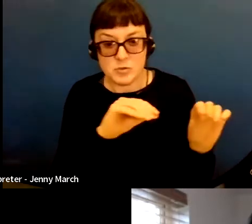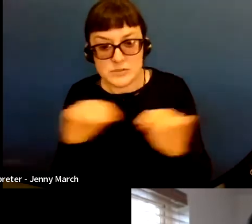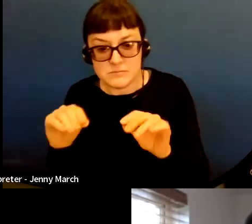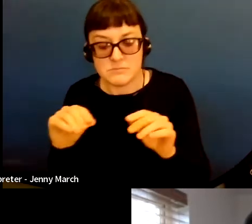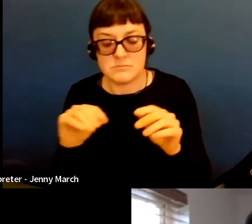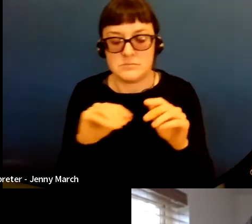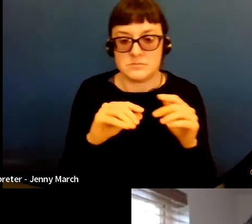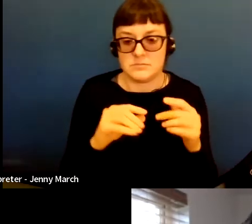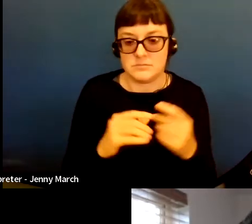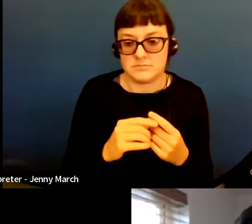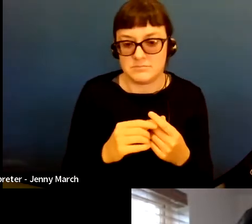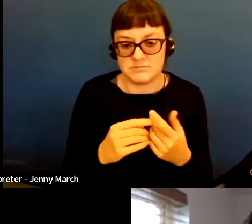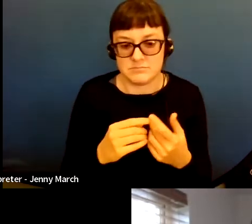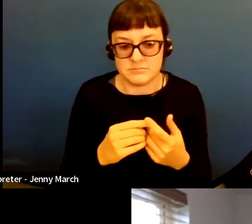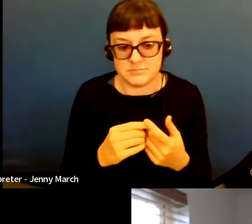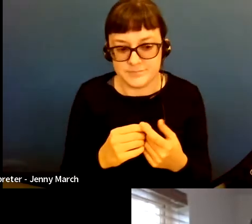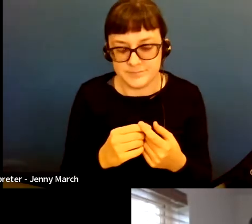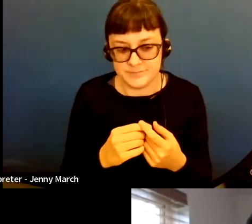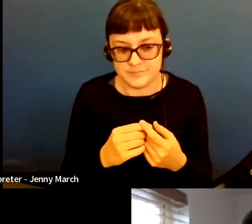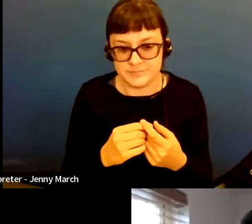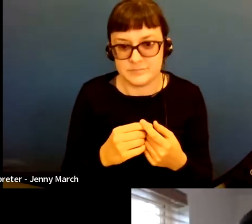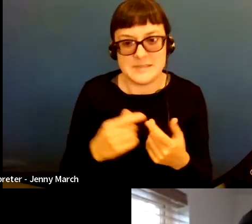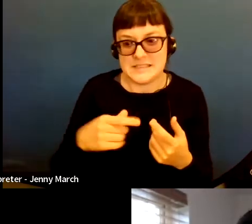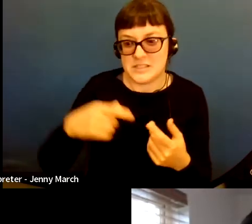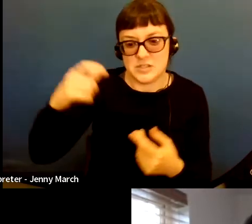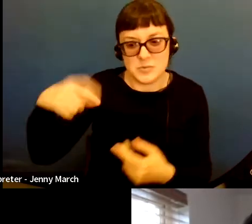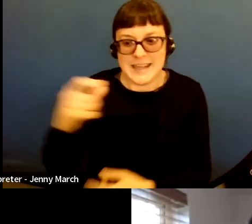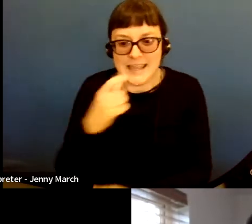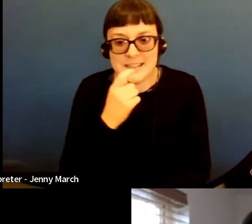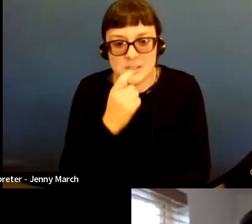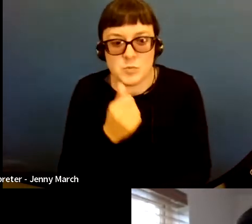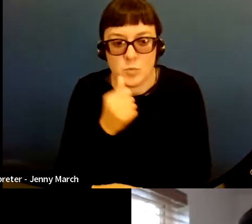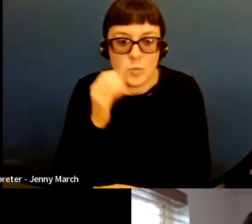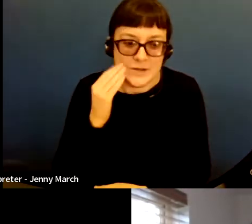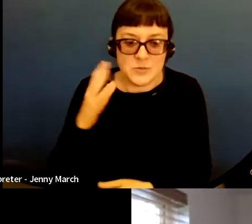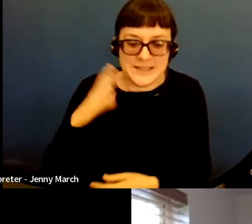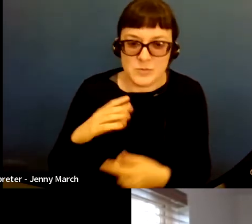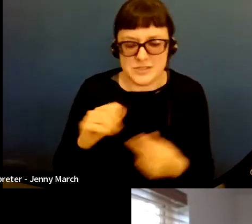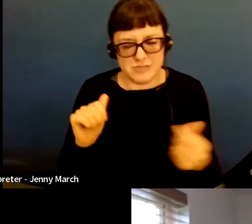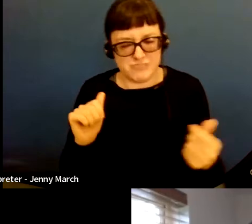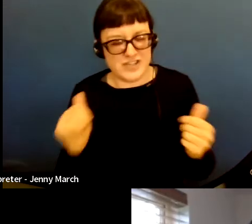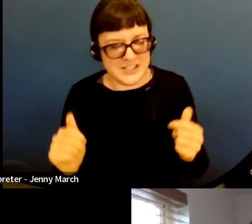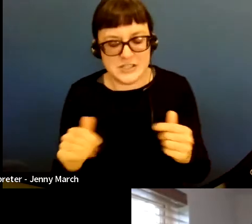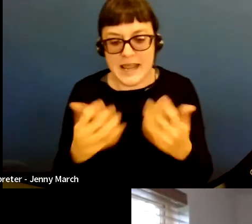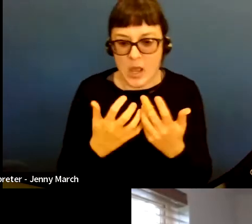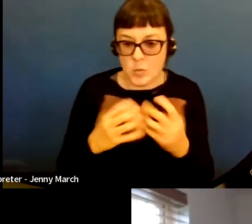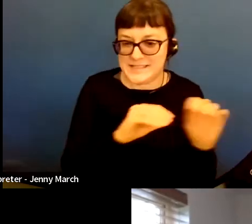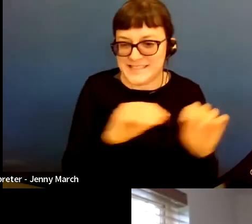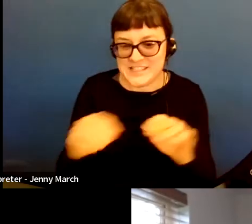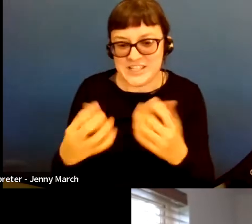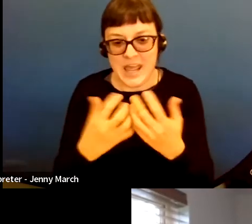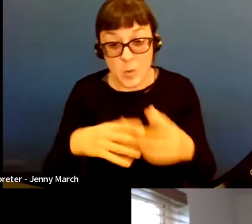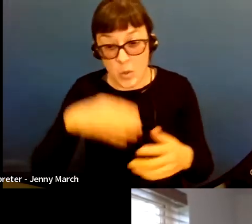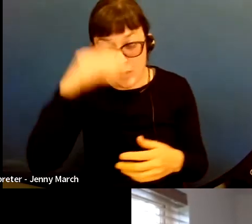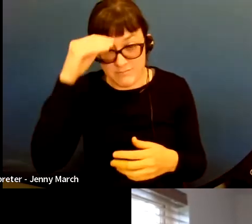used and devolving that to the student. But most importantly, it means a shift in teaching and learning practices. So how do we get